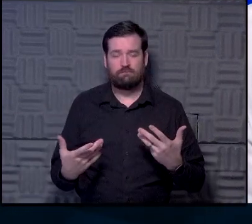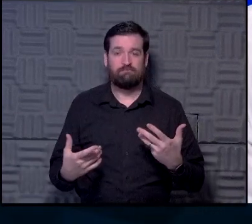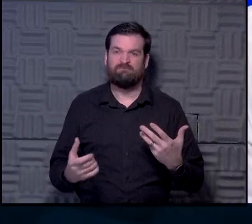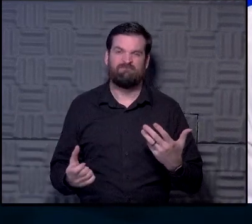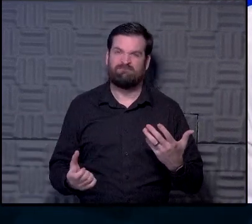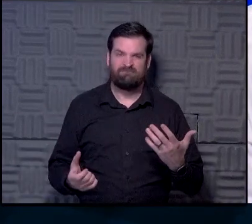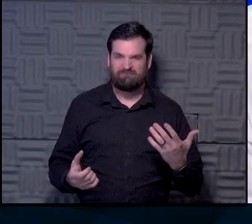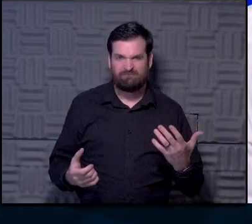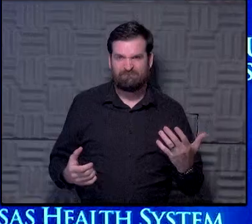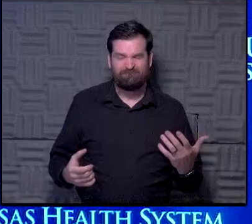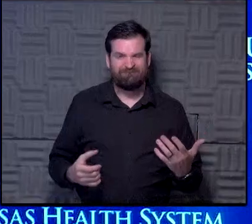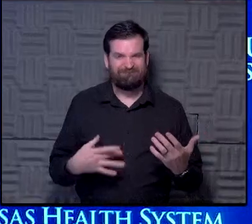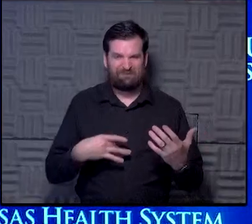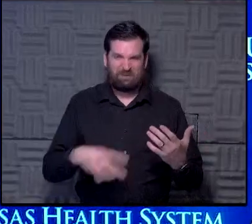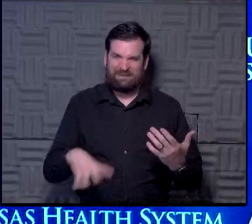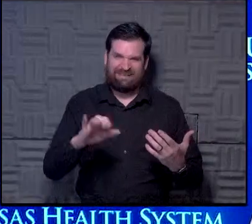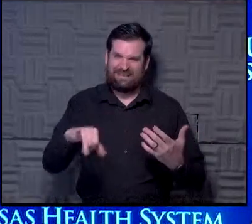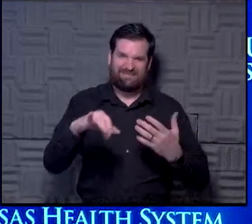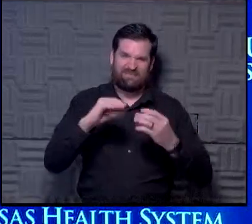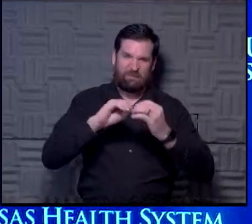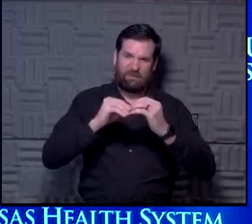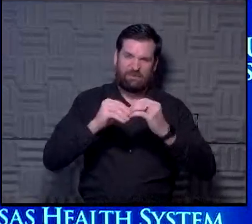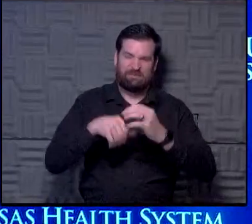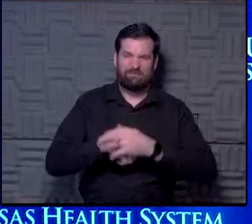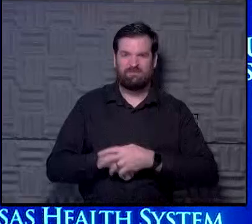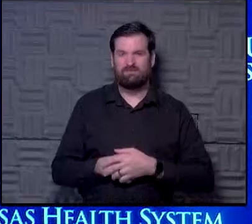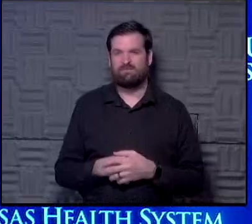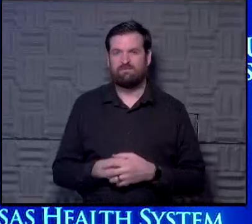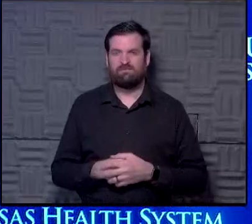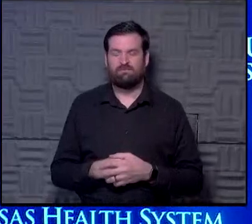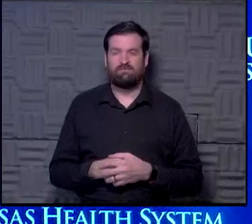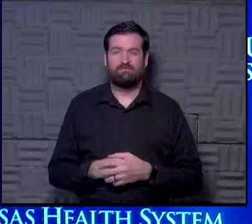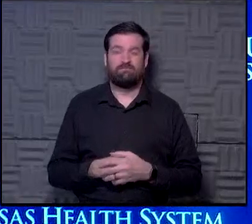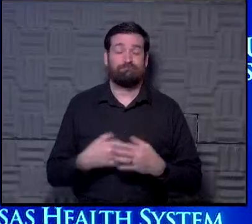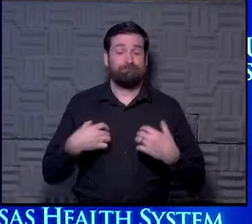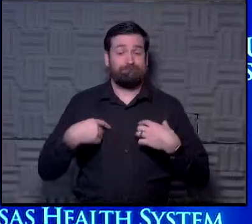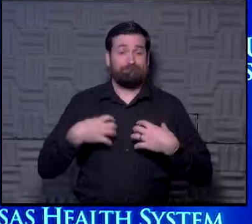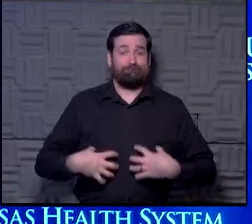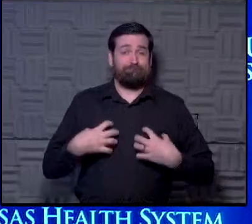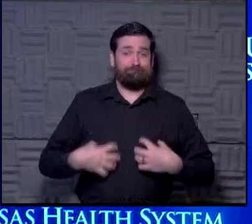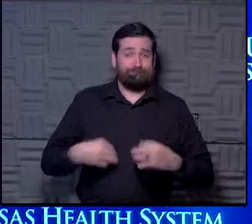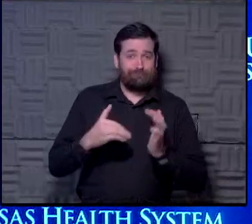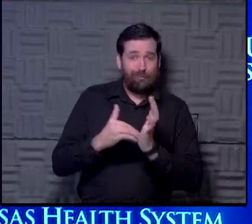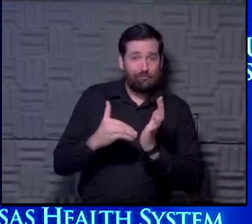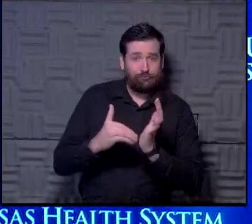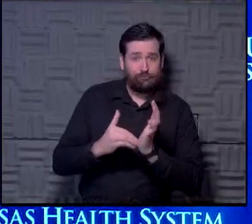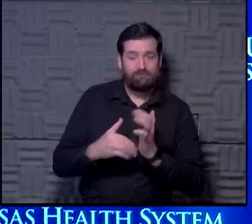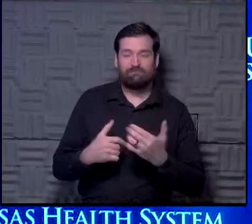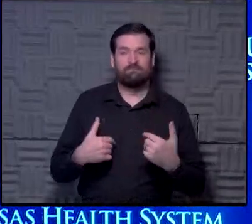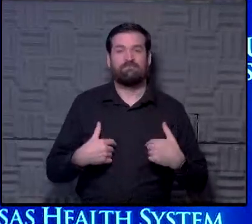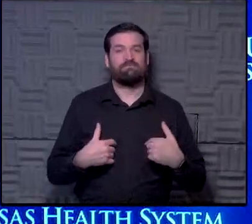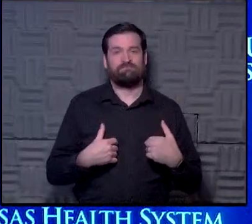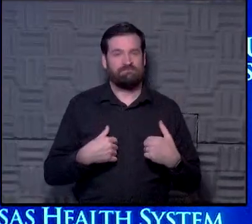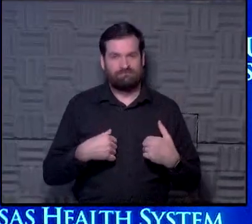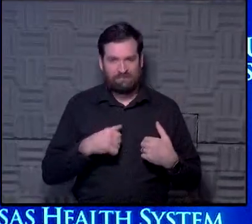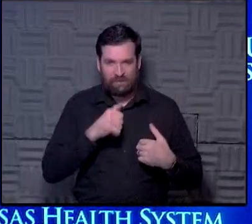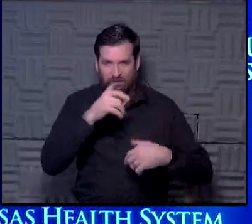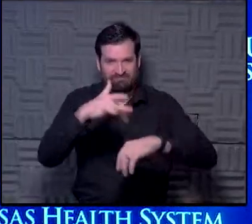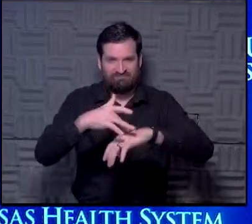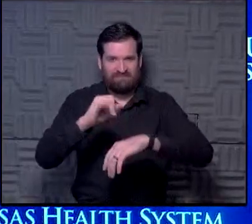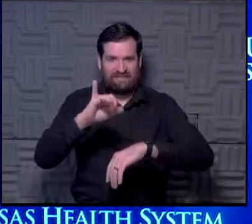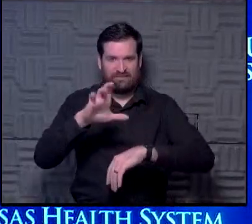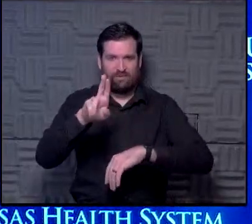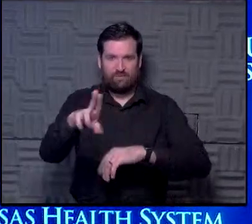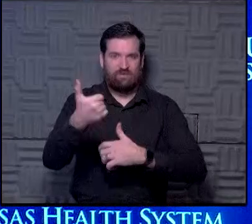statistic any of us would love. And as a pulmonary critical care doc, I'll just tell you, and I don't do the ICU anymore,